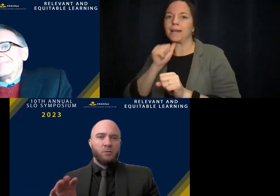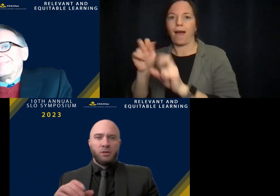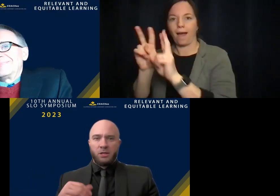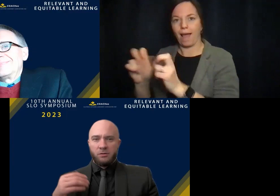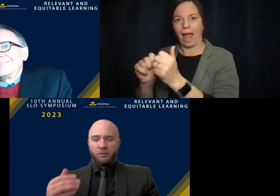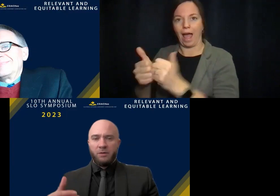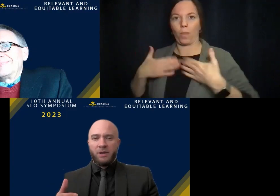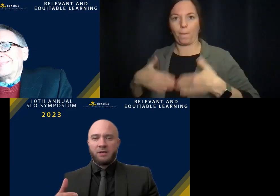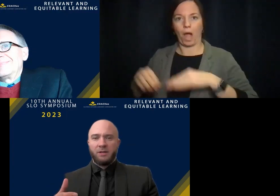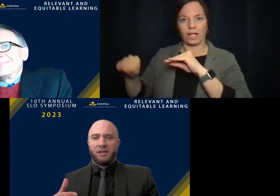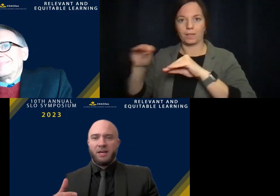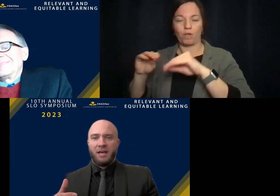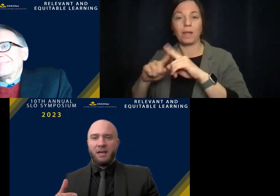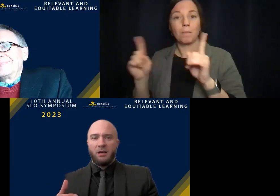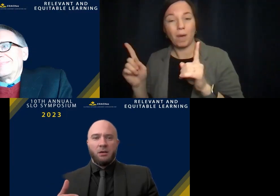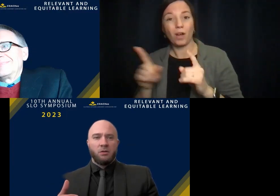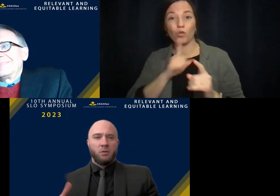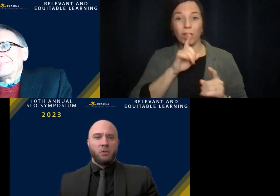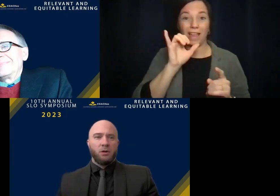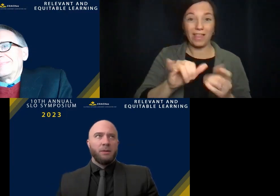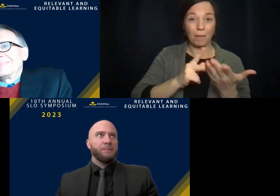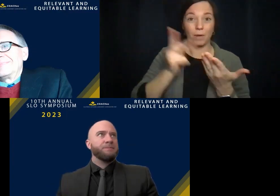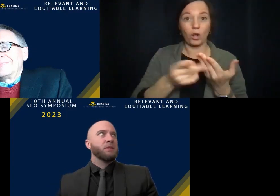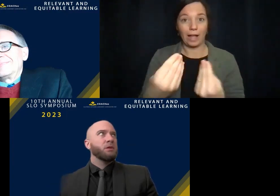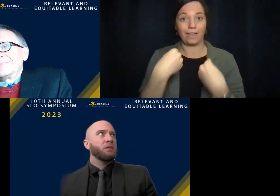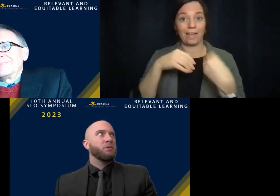but it really gives you feedback to be like, hey, your